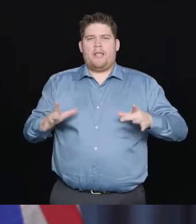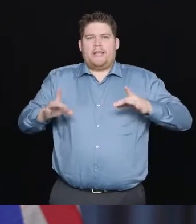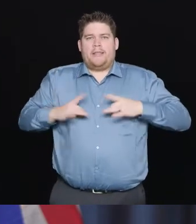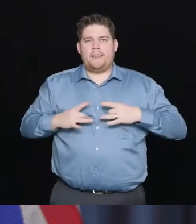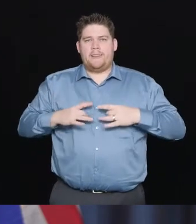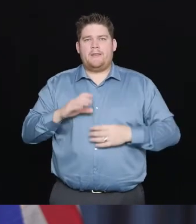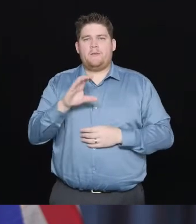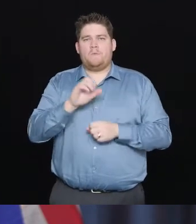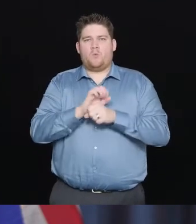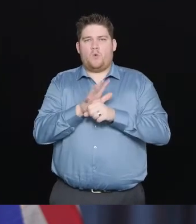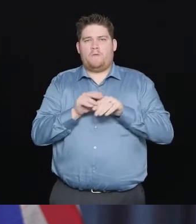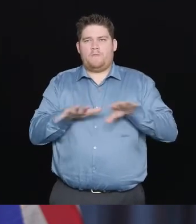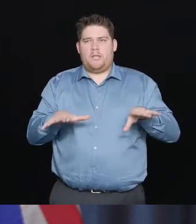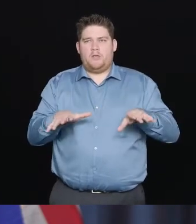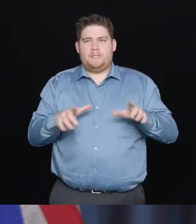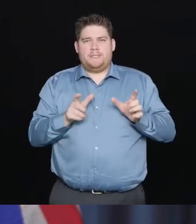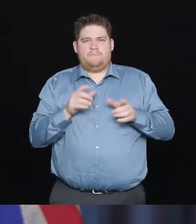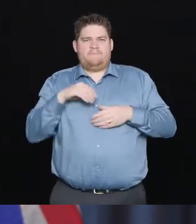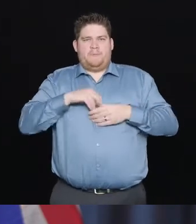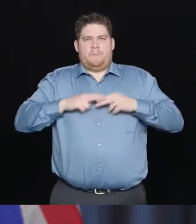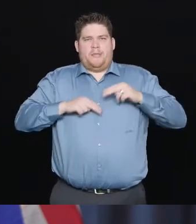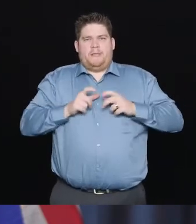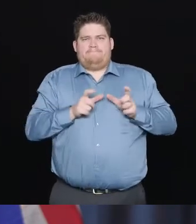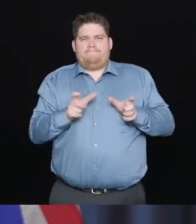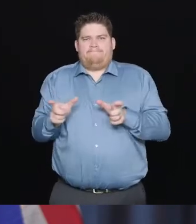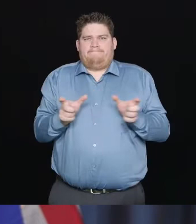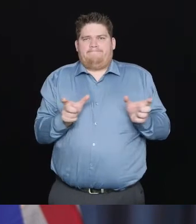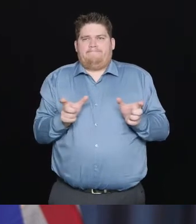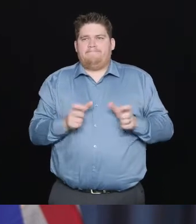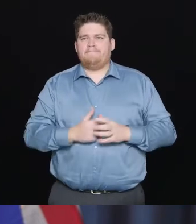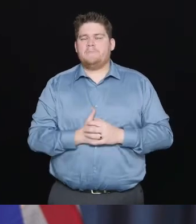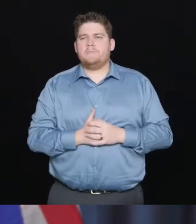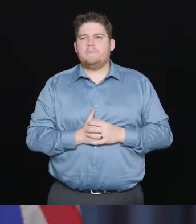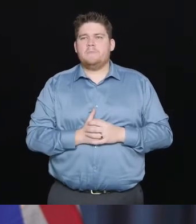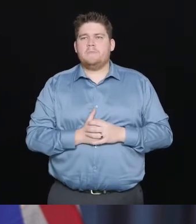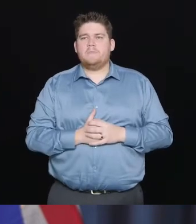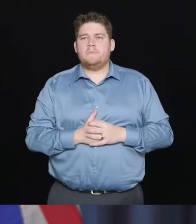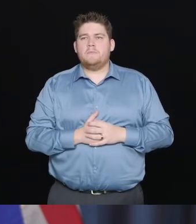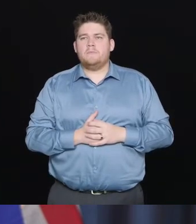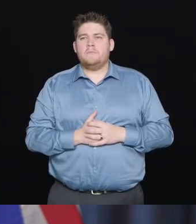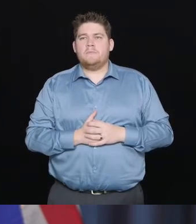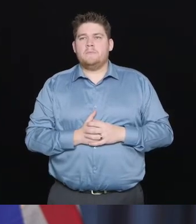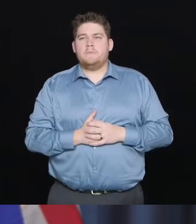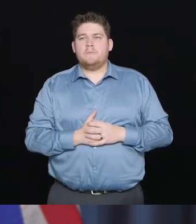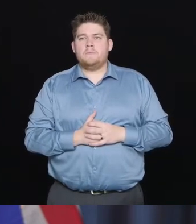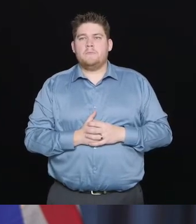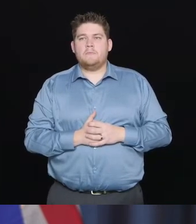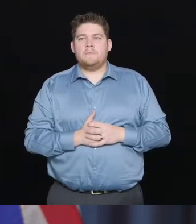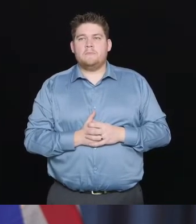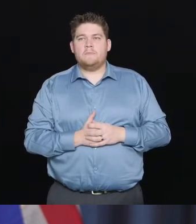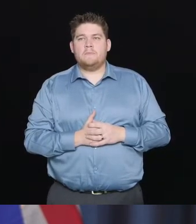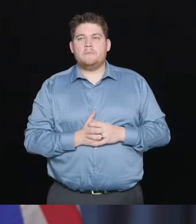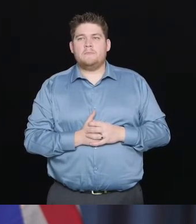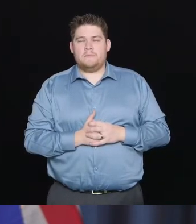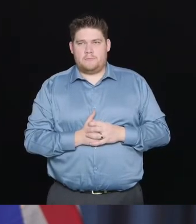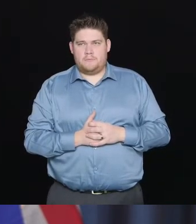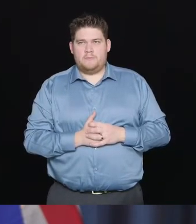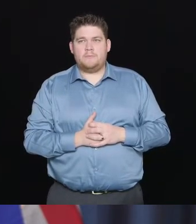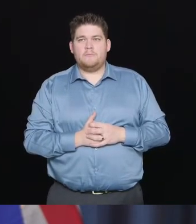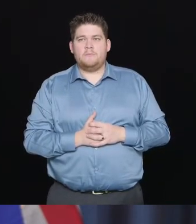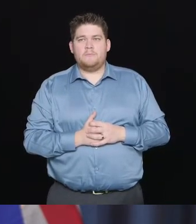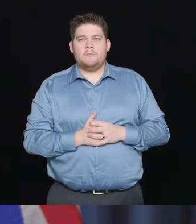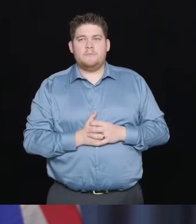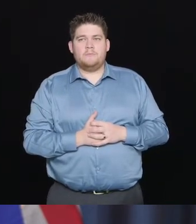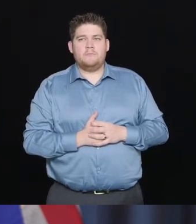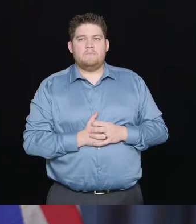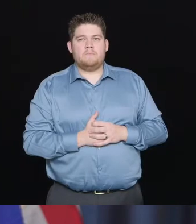so an antibody test is not helpful in diagnosing me right now if I'm sick, but it is helpful in helping us